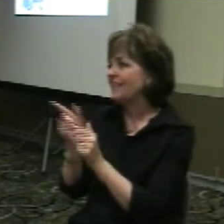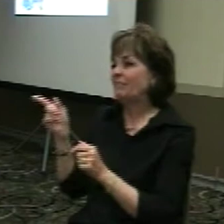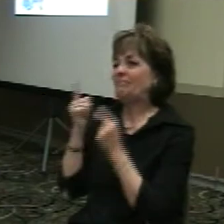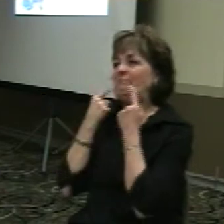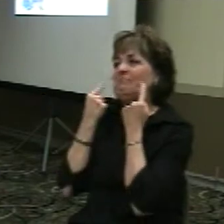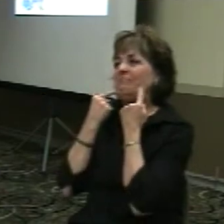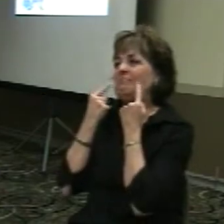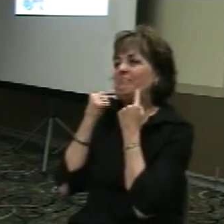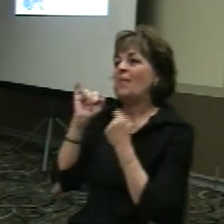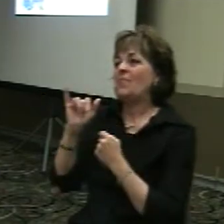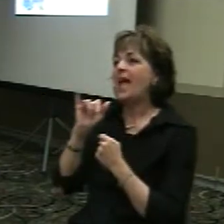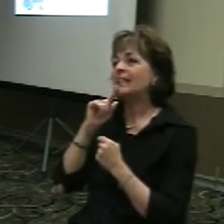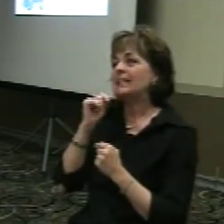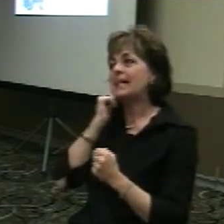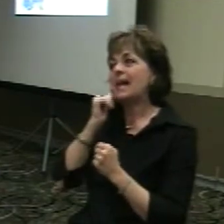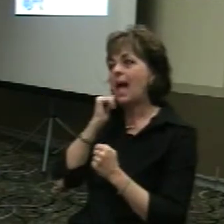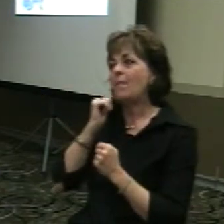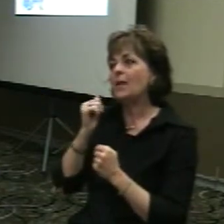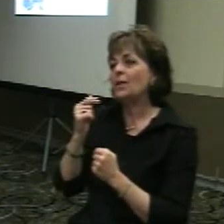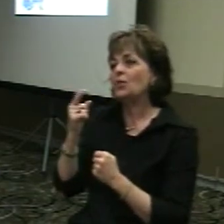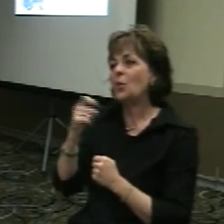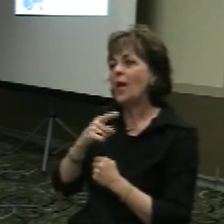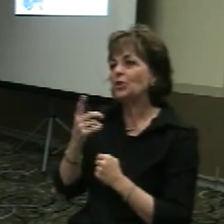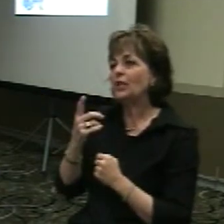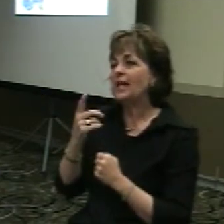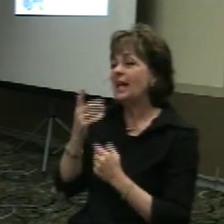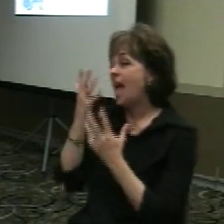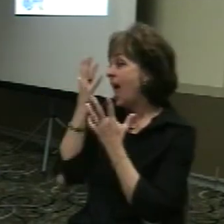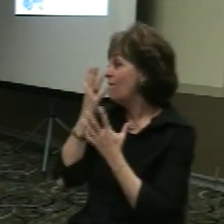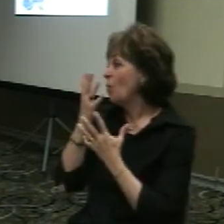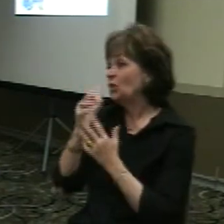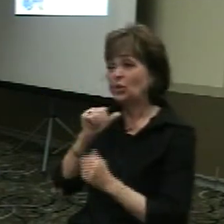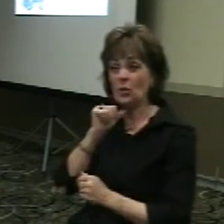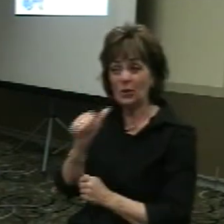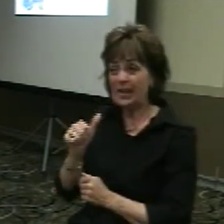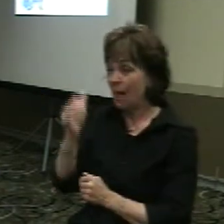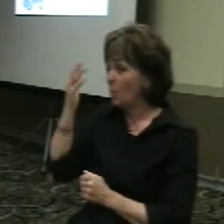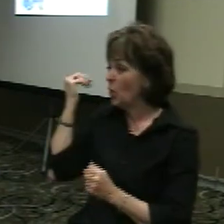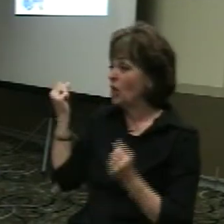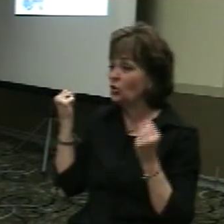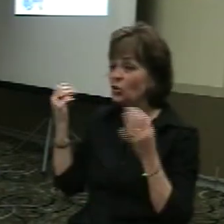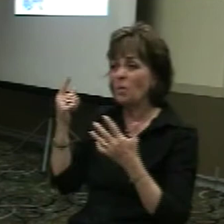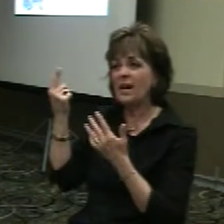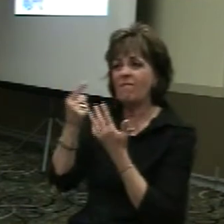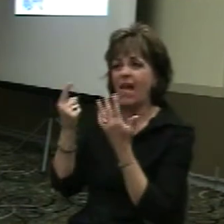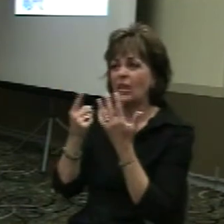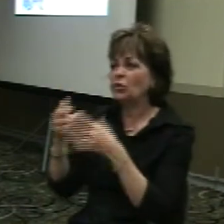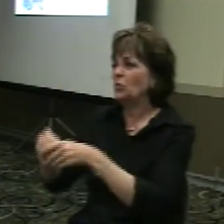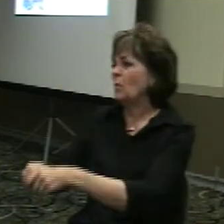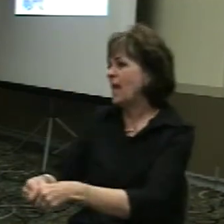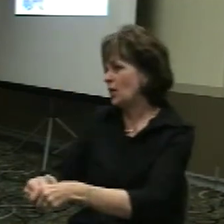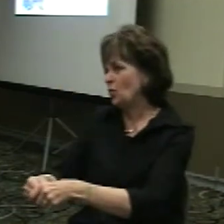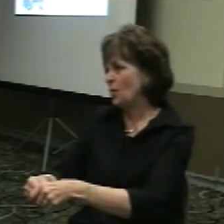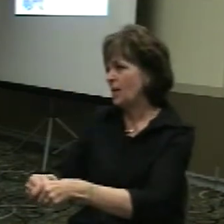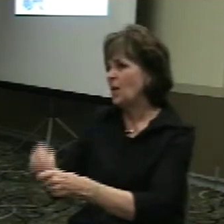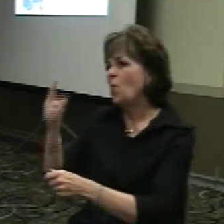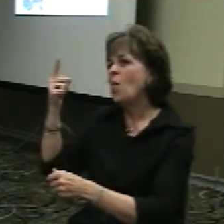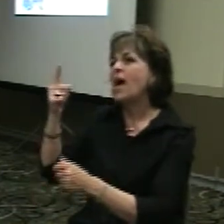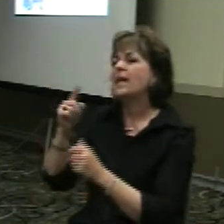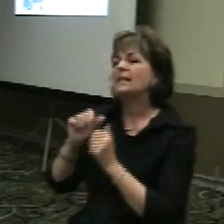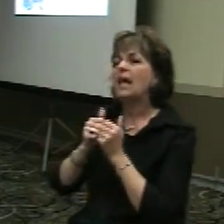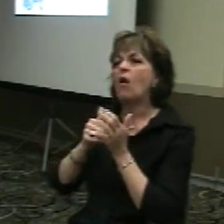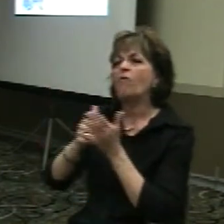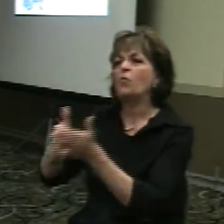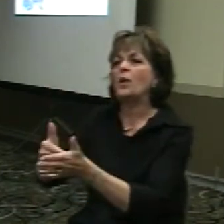guideline? That's actually a very common question, and unfortunately there's not, because too many factors play into it. One is,